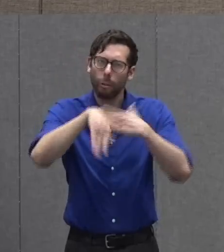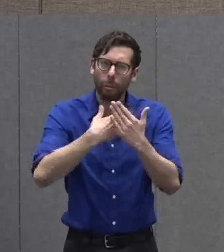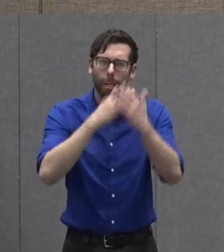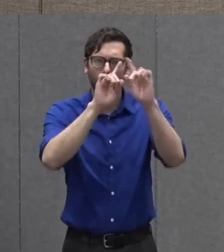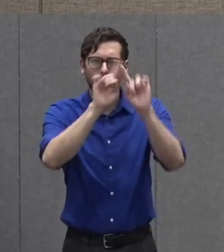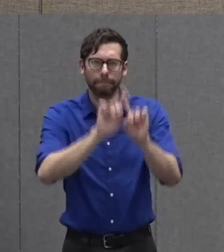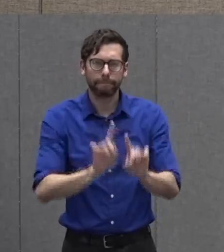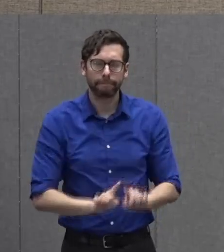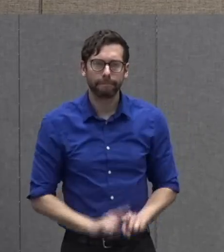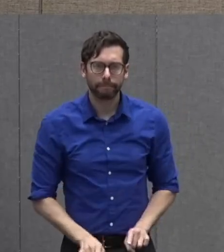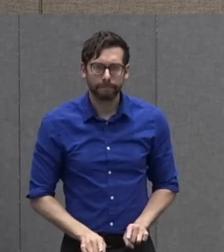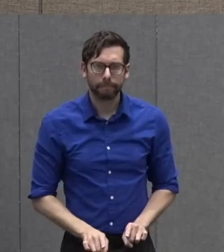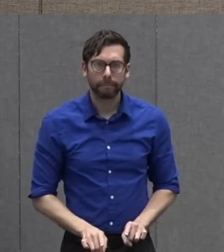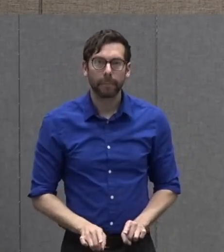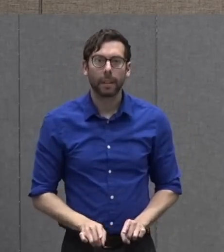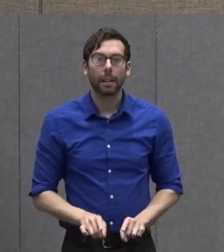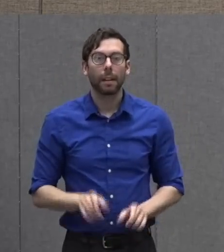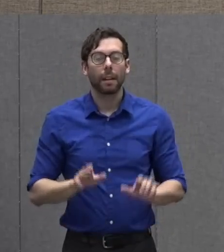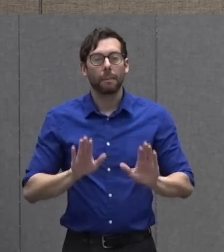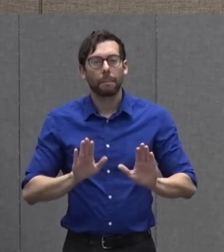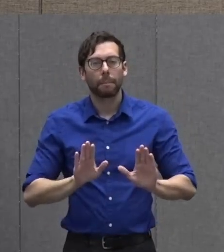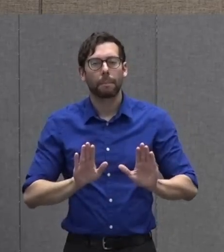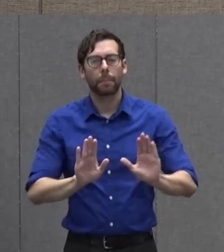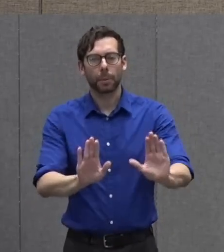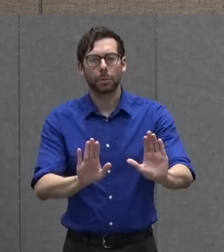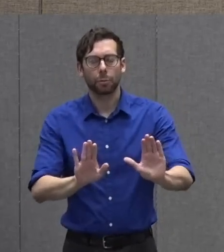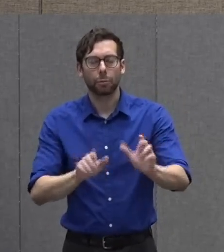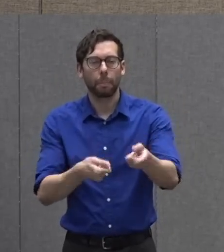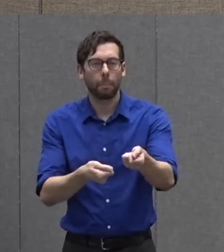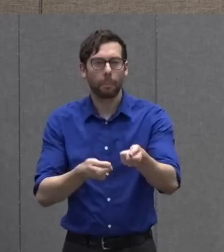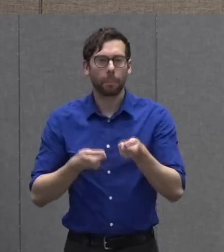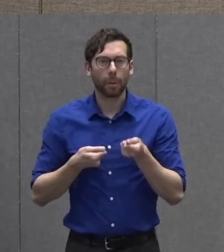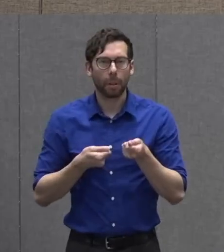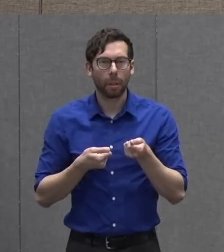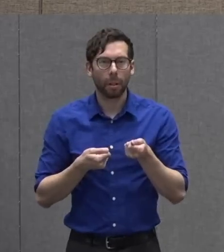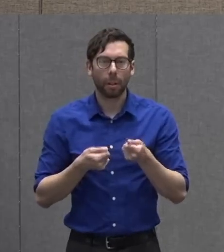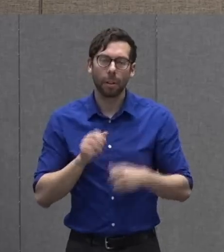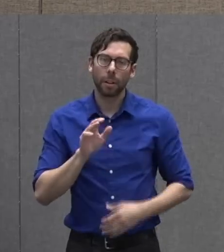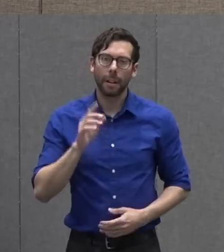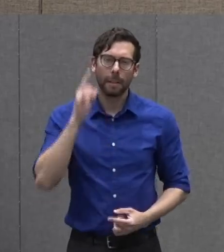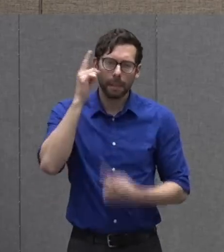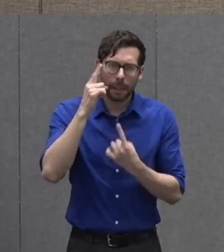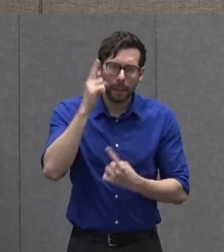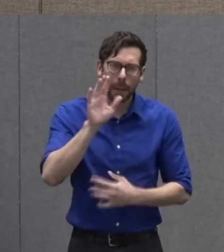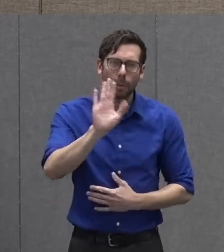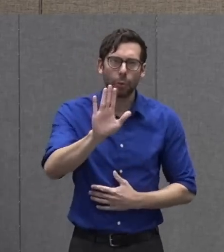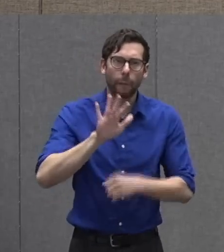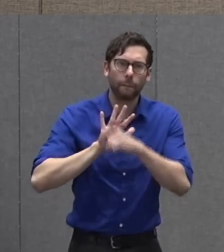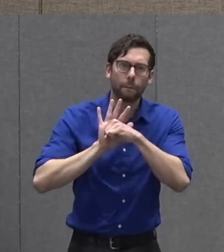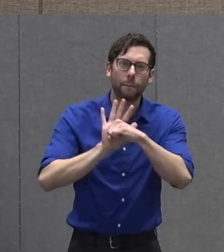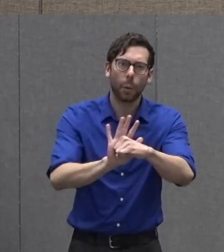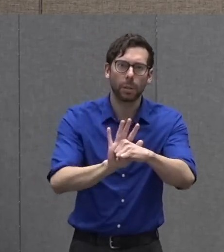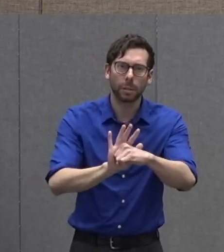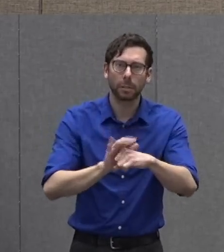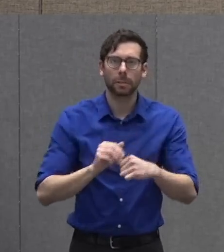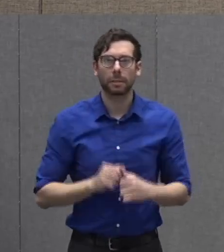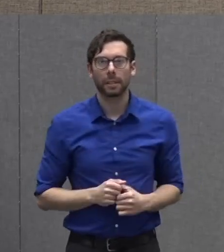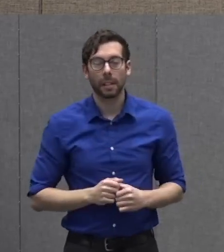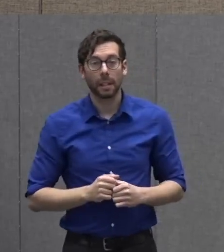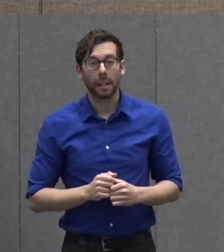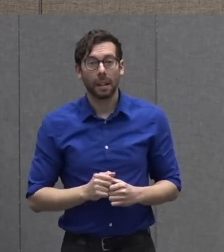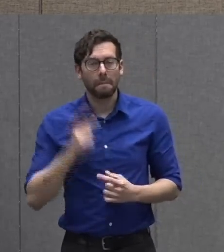you push or pull on something, the force that you're using. What direction is whatever you're pushing and pulling going to